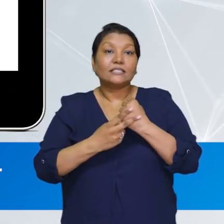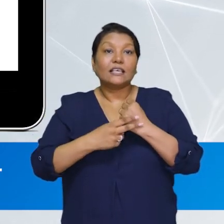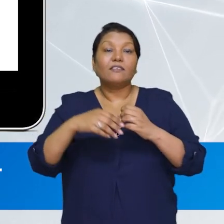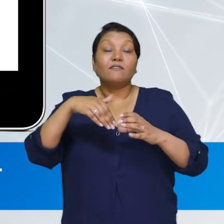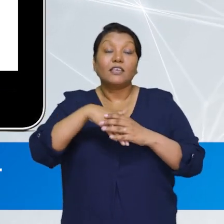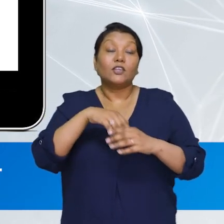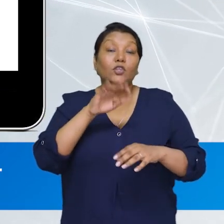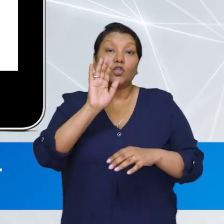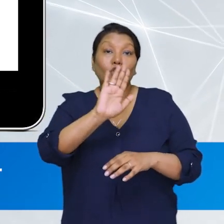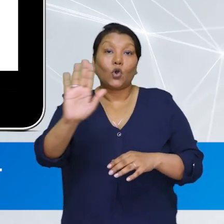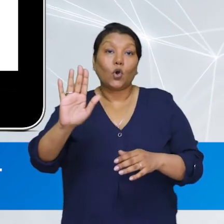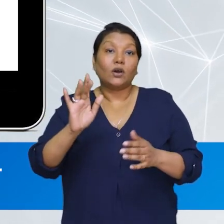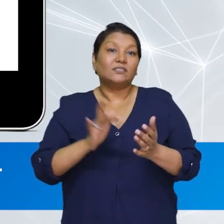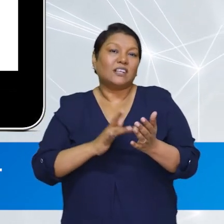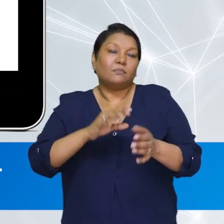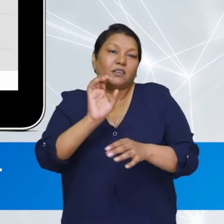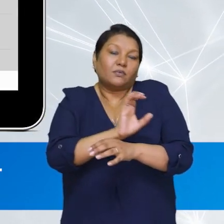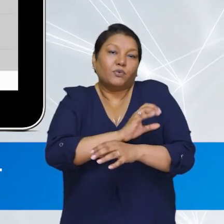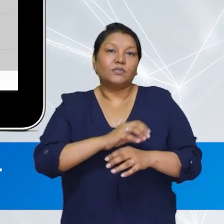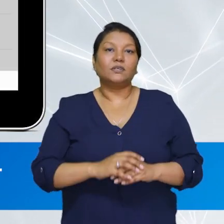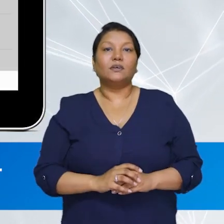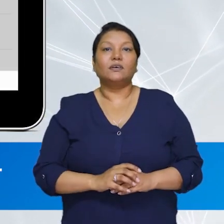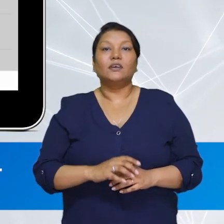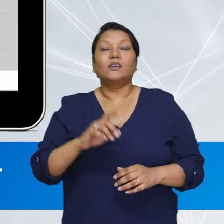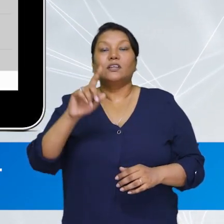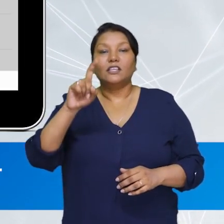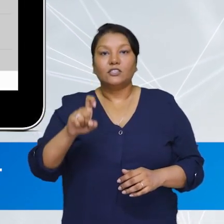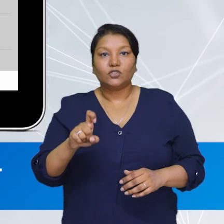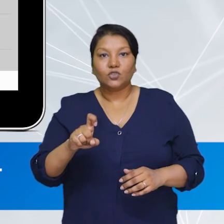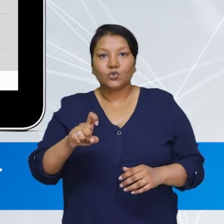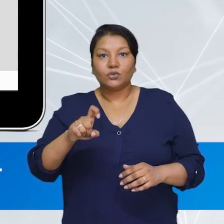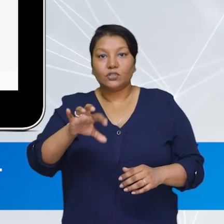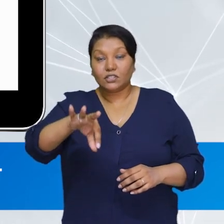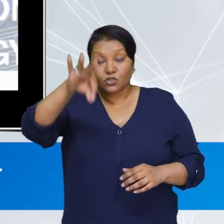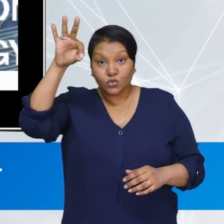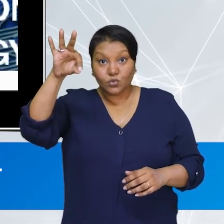a link on your computer, select the file